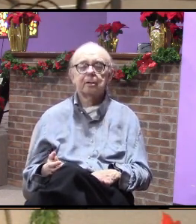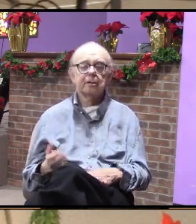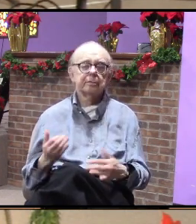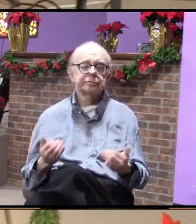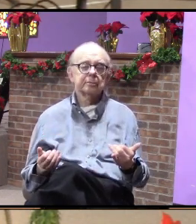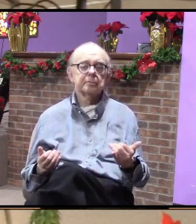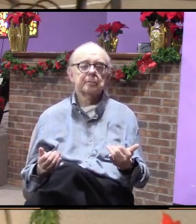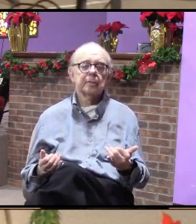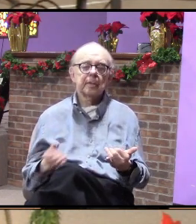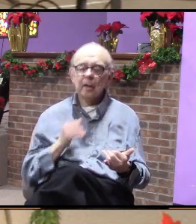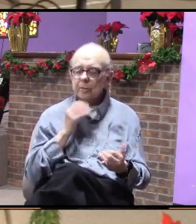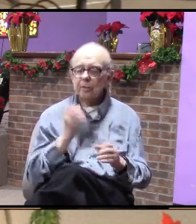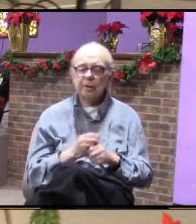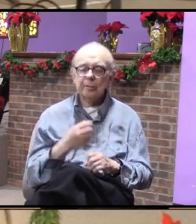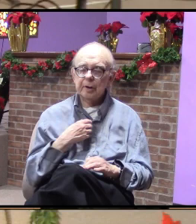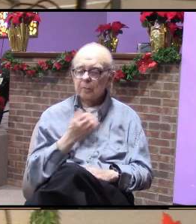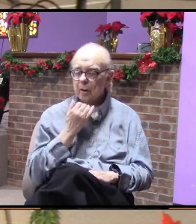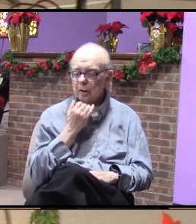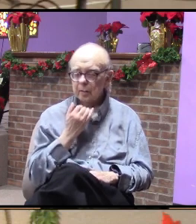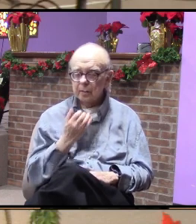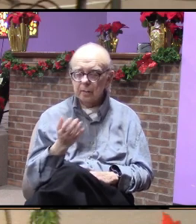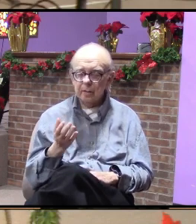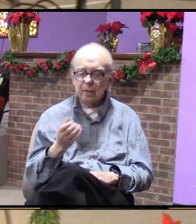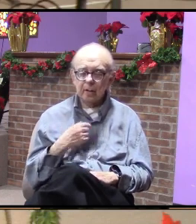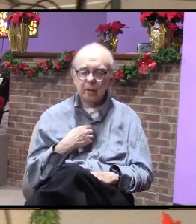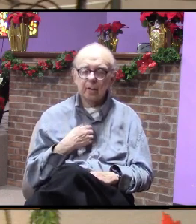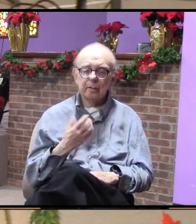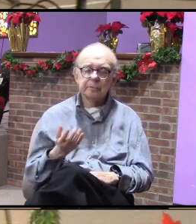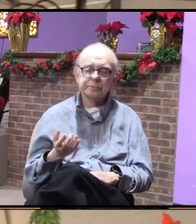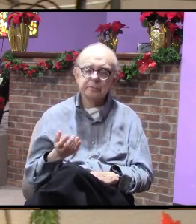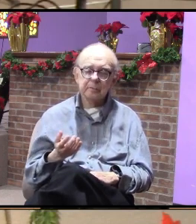Now, don't get me wrong. I don't